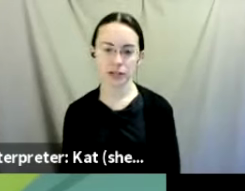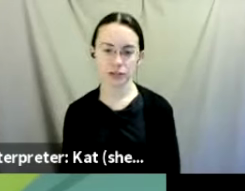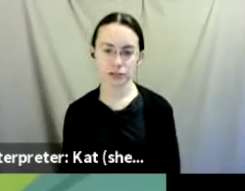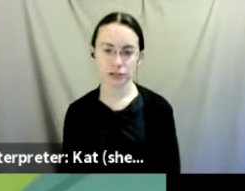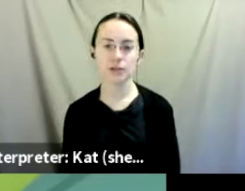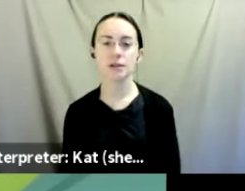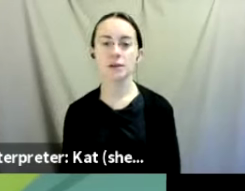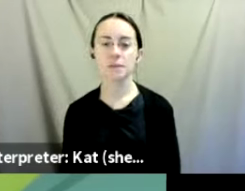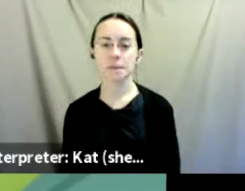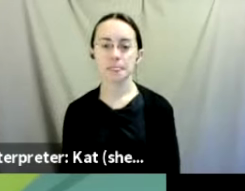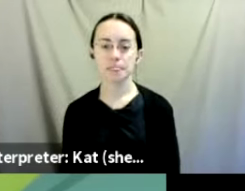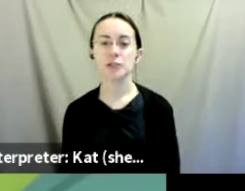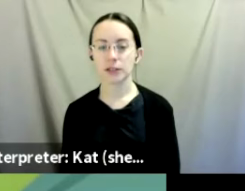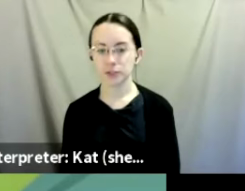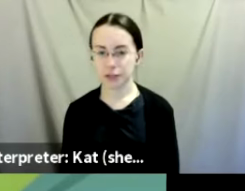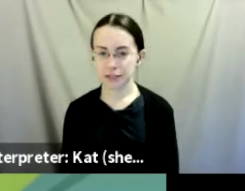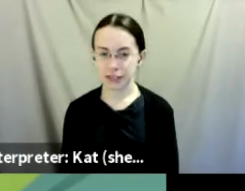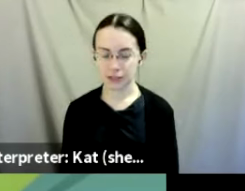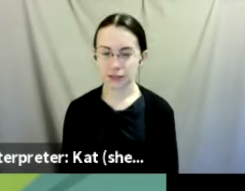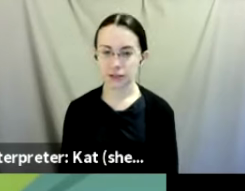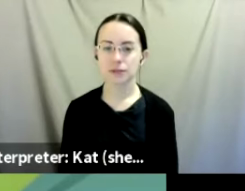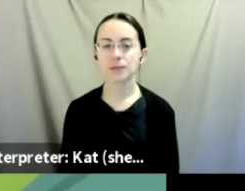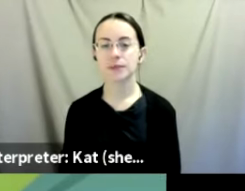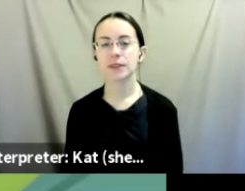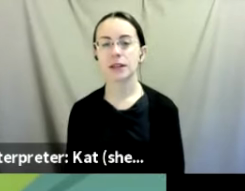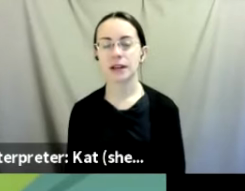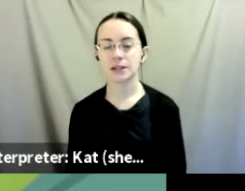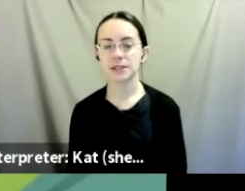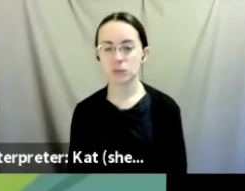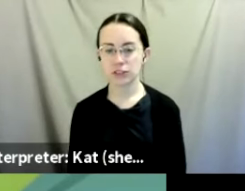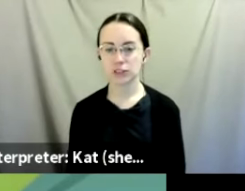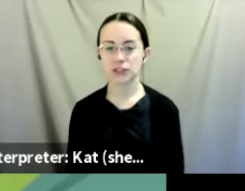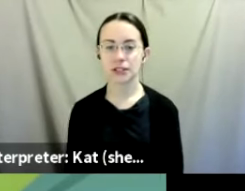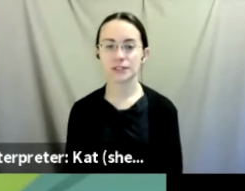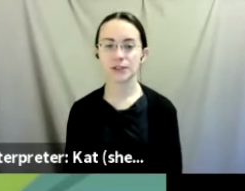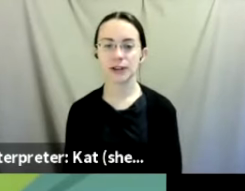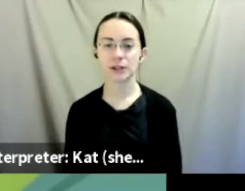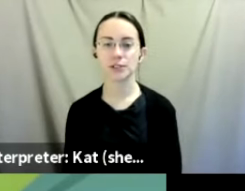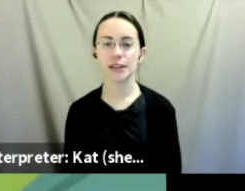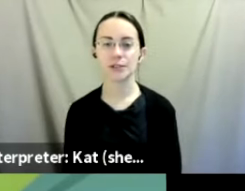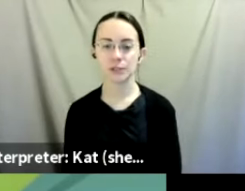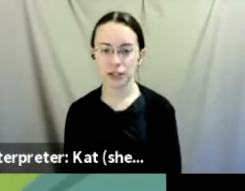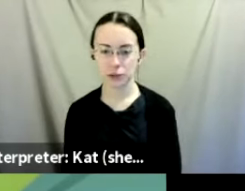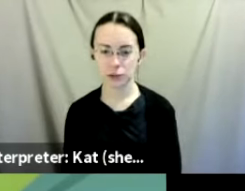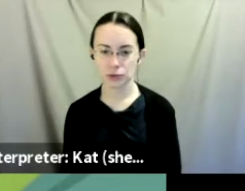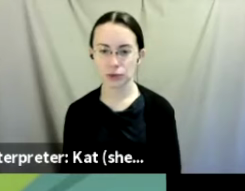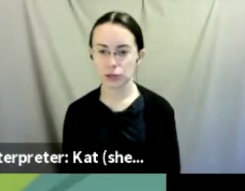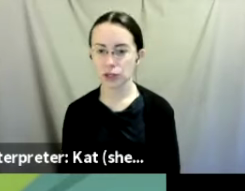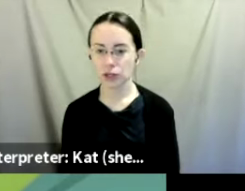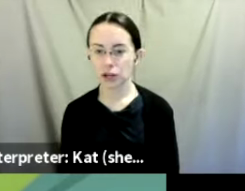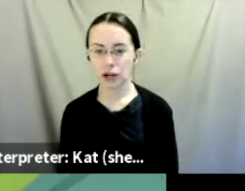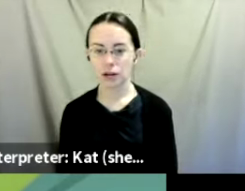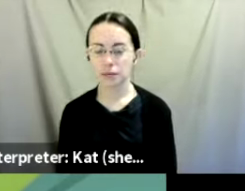cervical cancer, as well as breast cancer, some research studies have found that